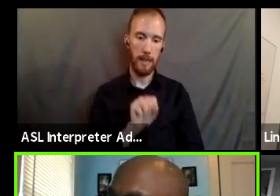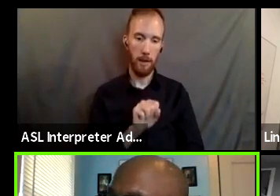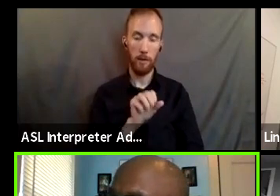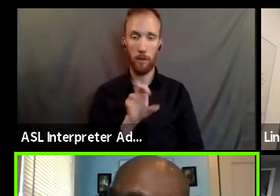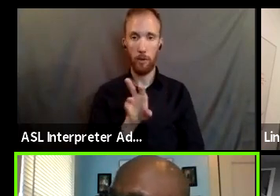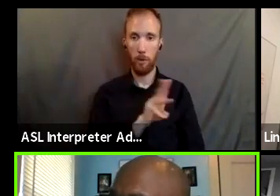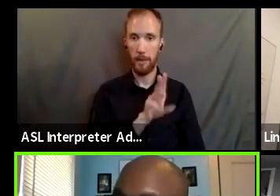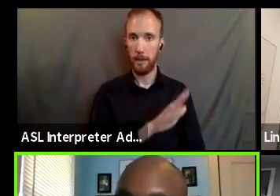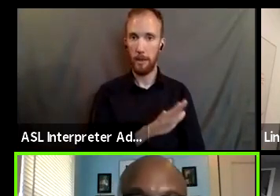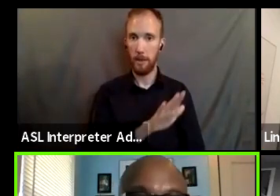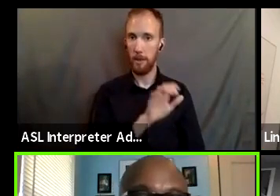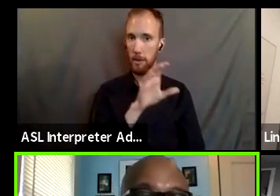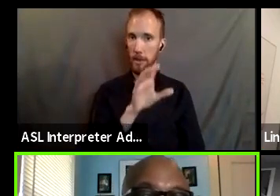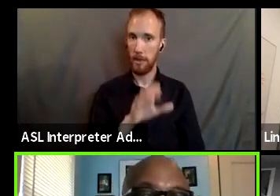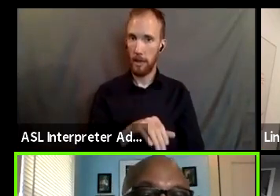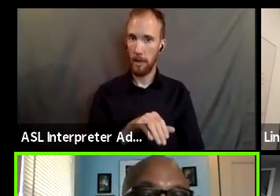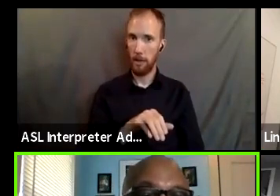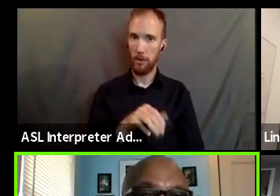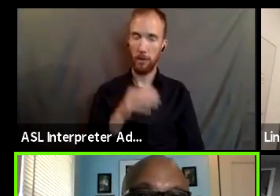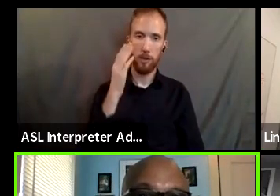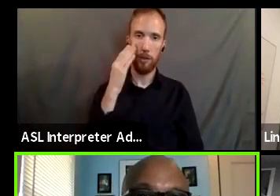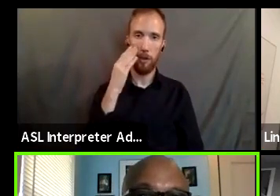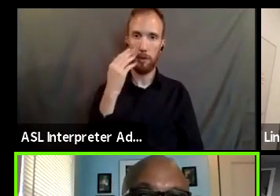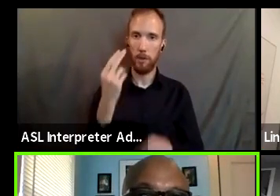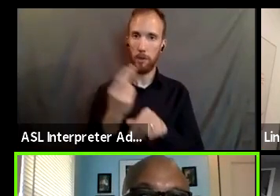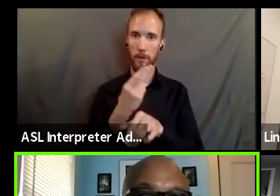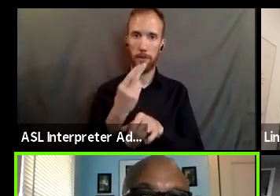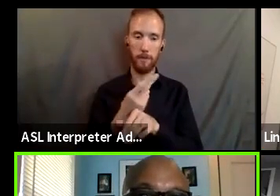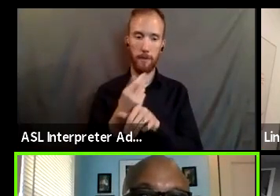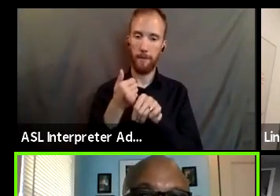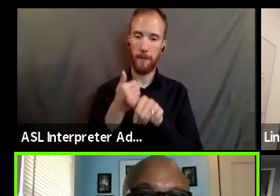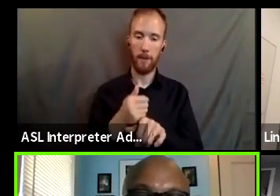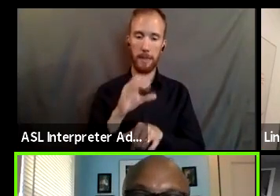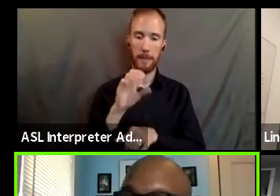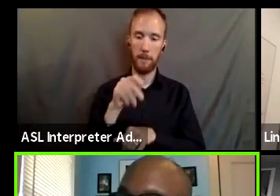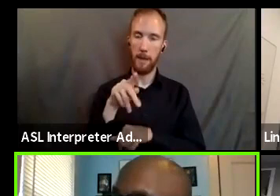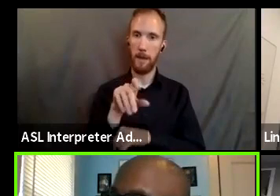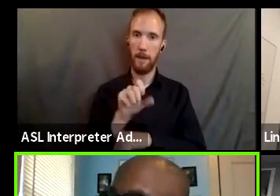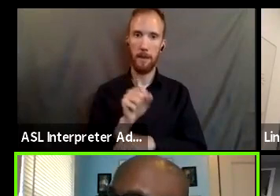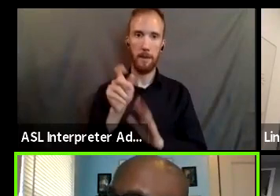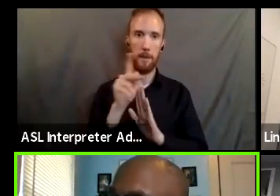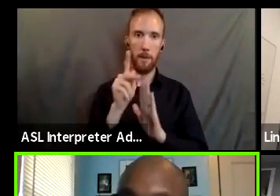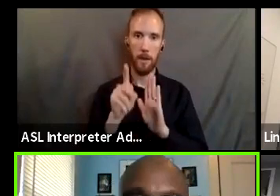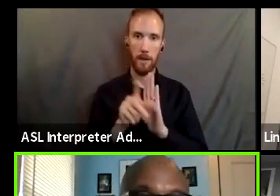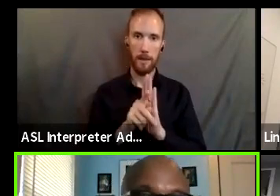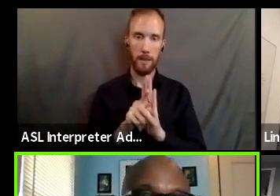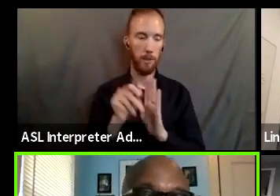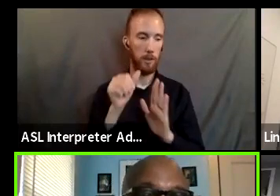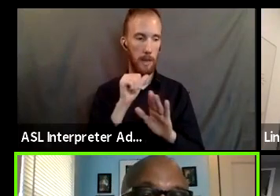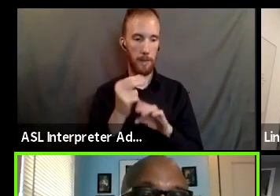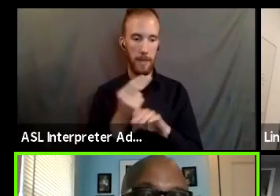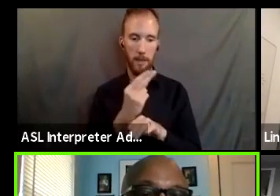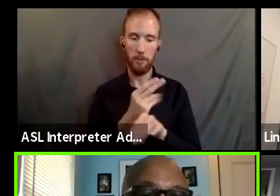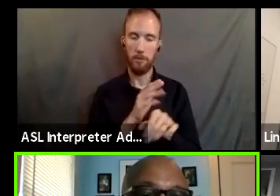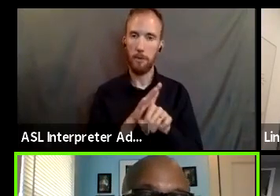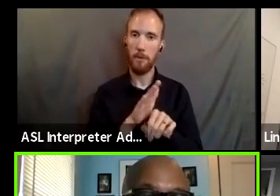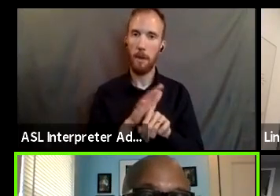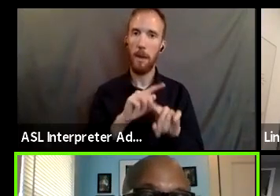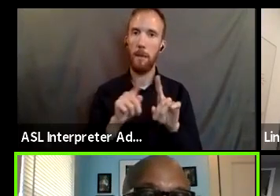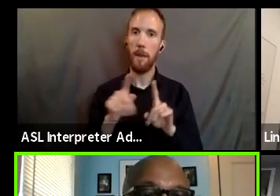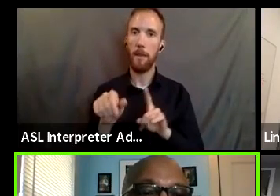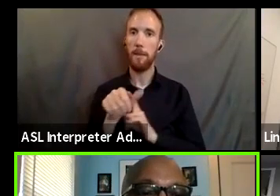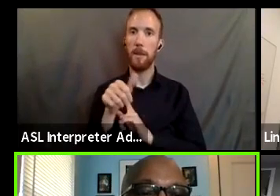that you know for cps policy they're underutilized but by the same token there has been some additional schools